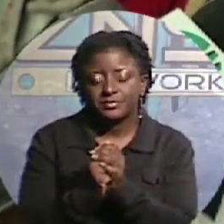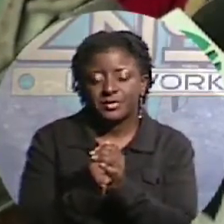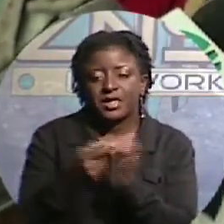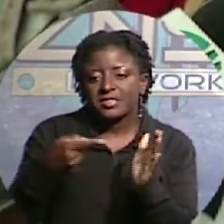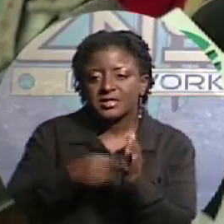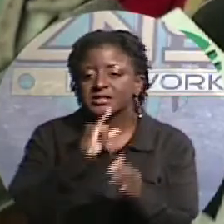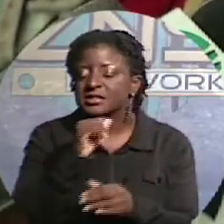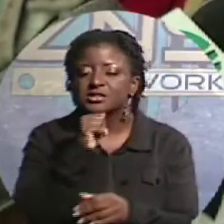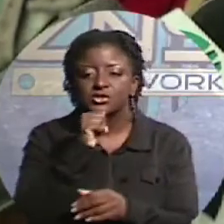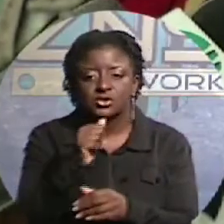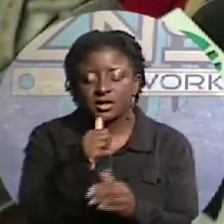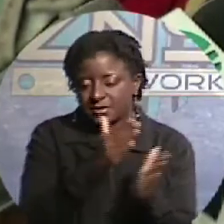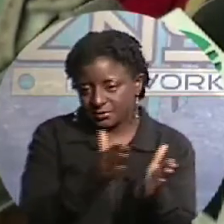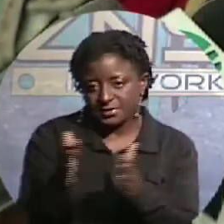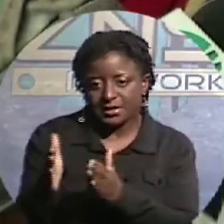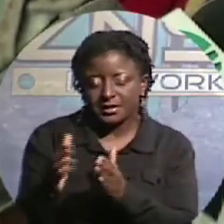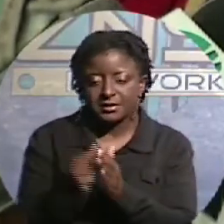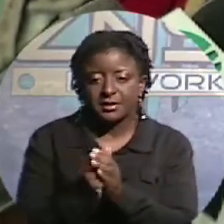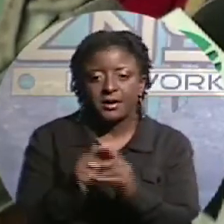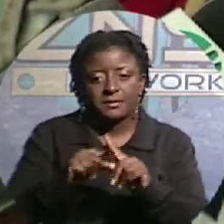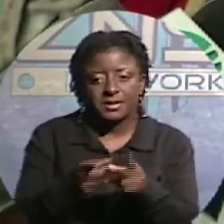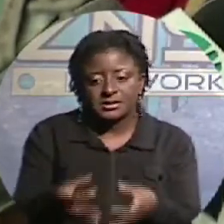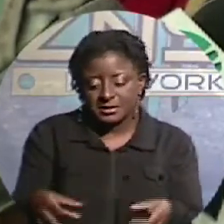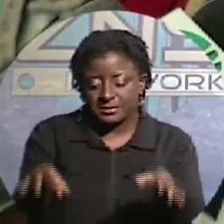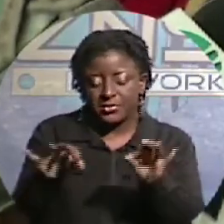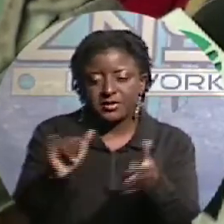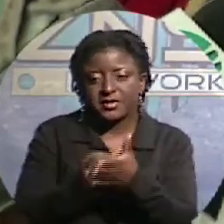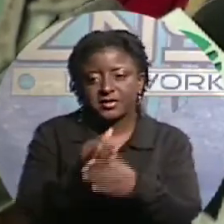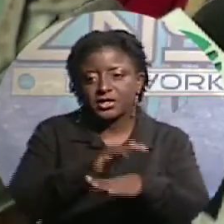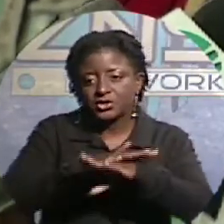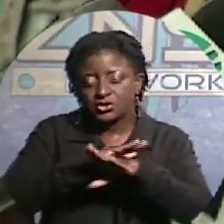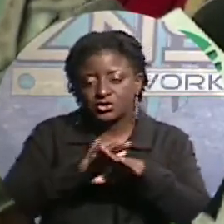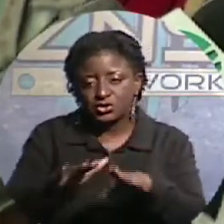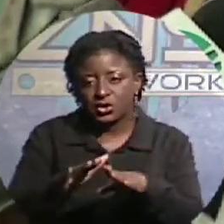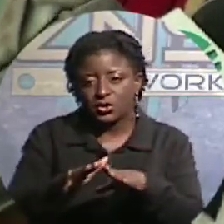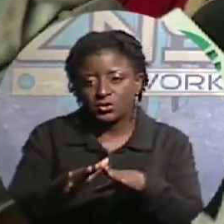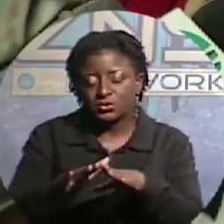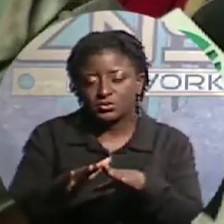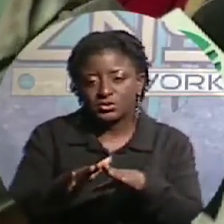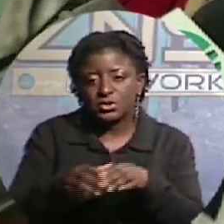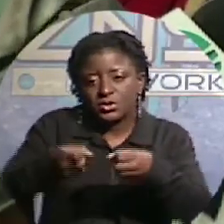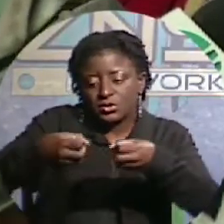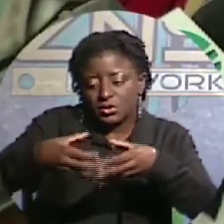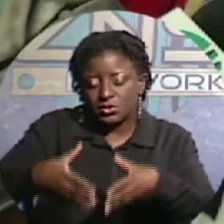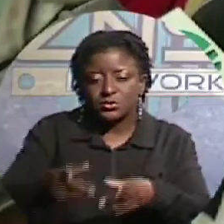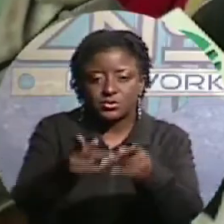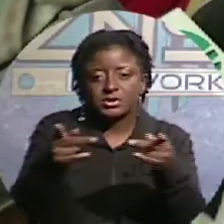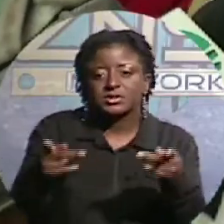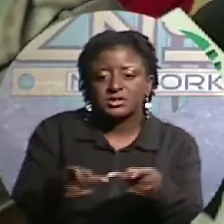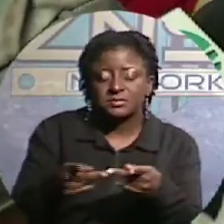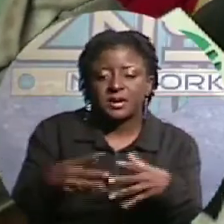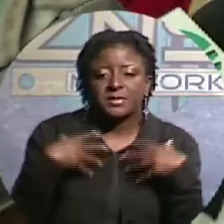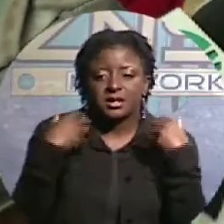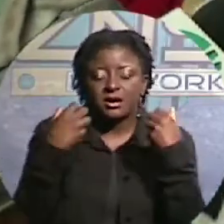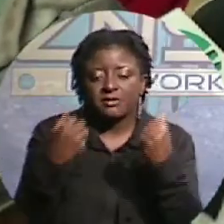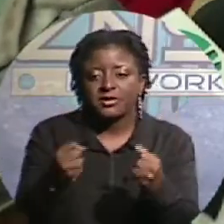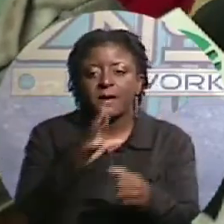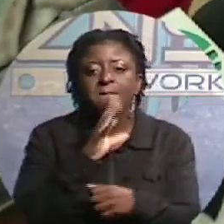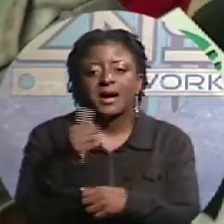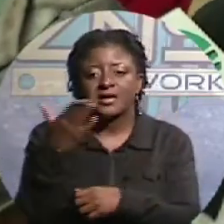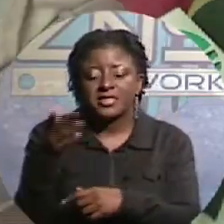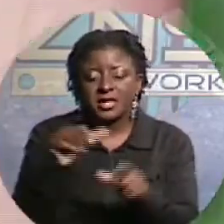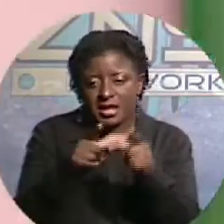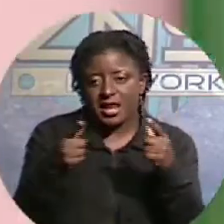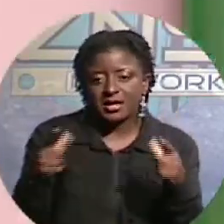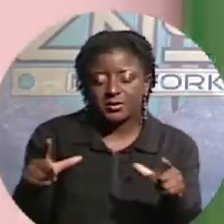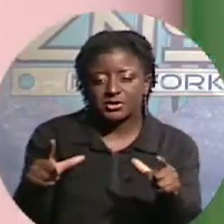intent, it is imperative that they do not undermine public confidence in the judiciary by language and statements that leave this